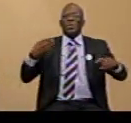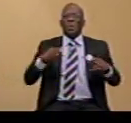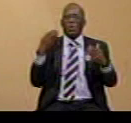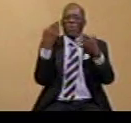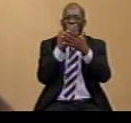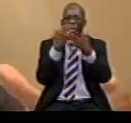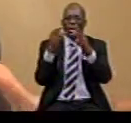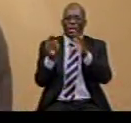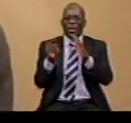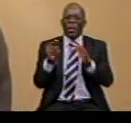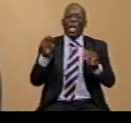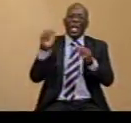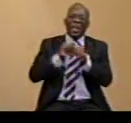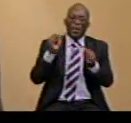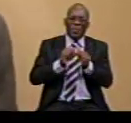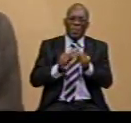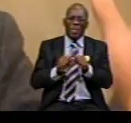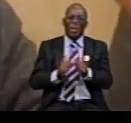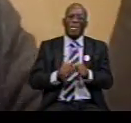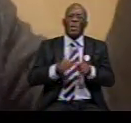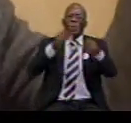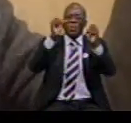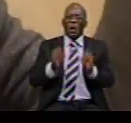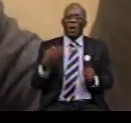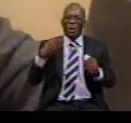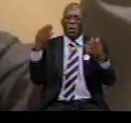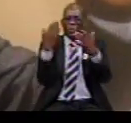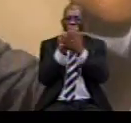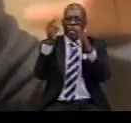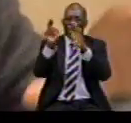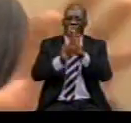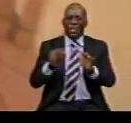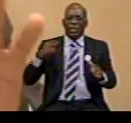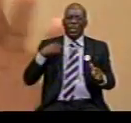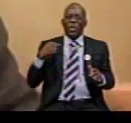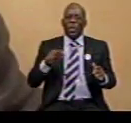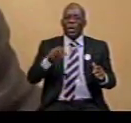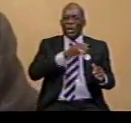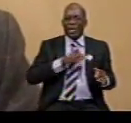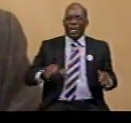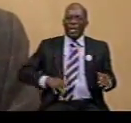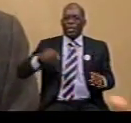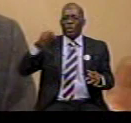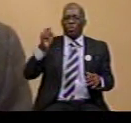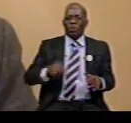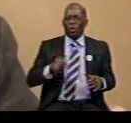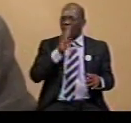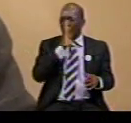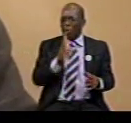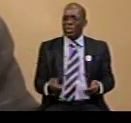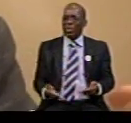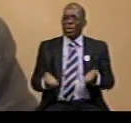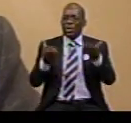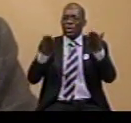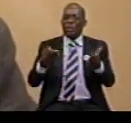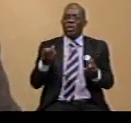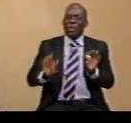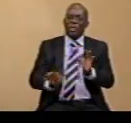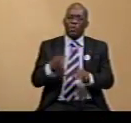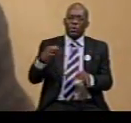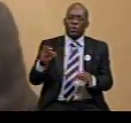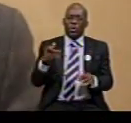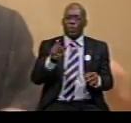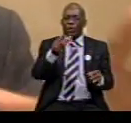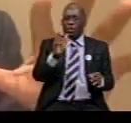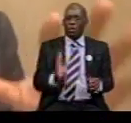demonic opposition. We subdue them. Christ alone be exalted. As the Spirit of the Lord move upon the face of the